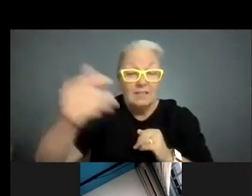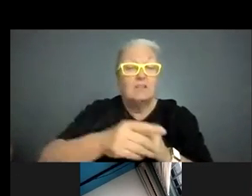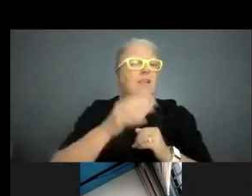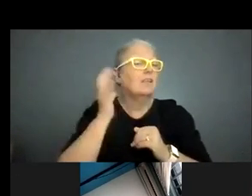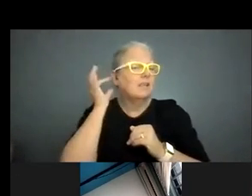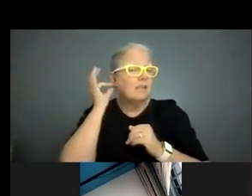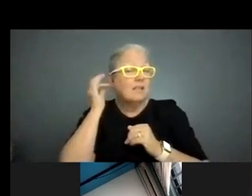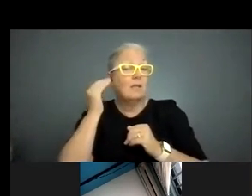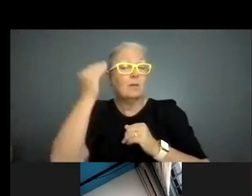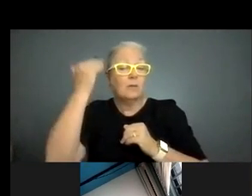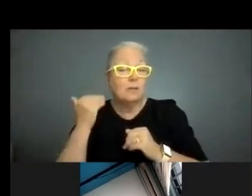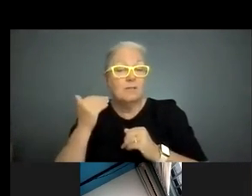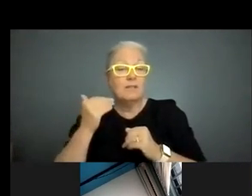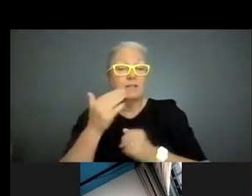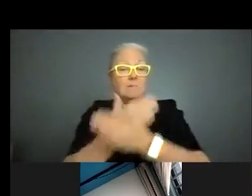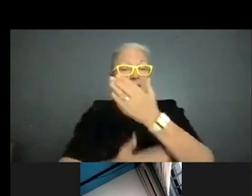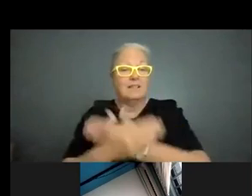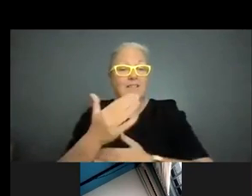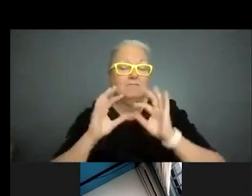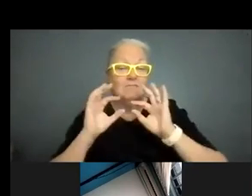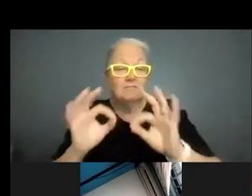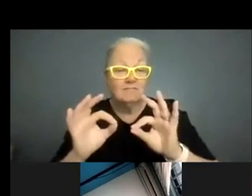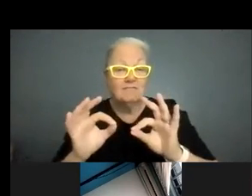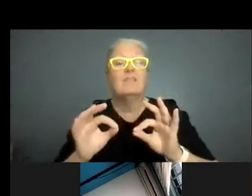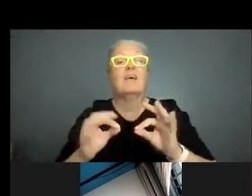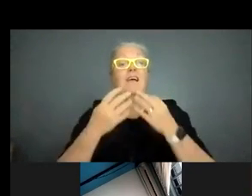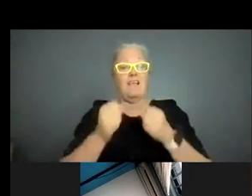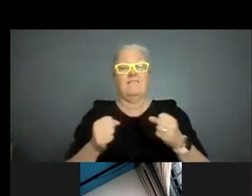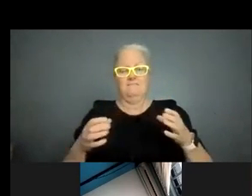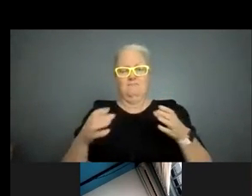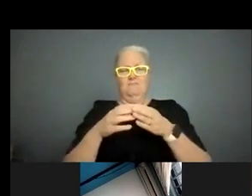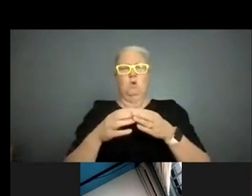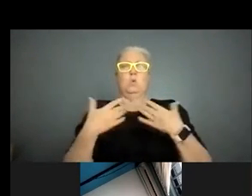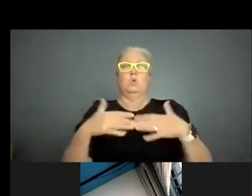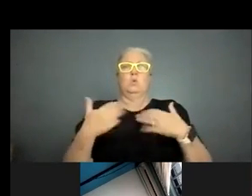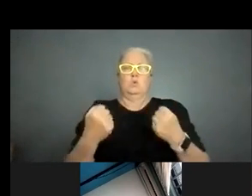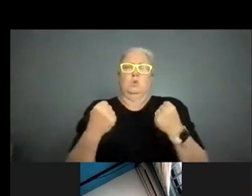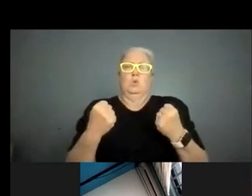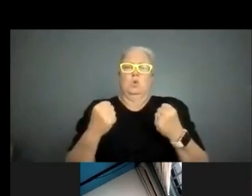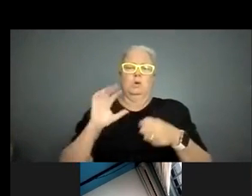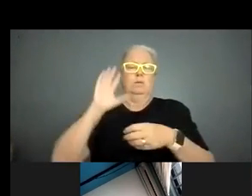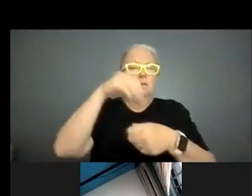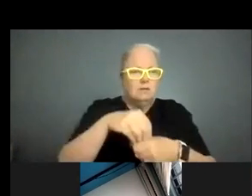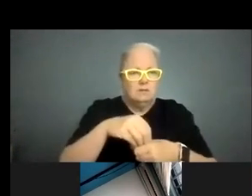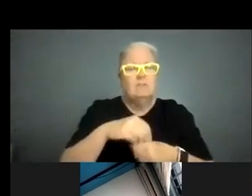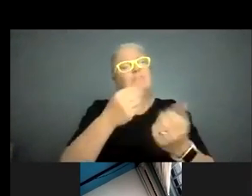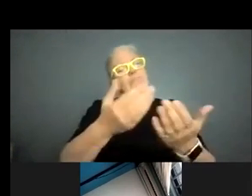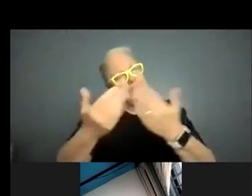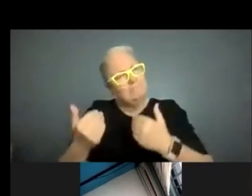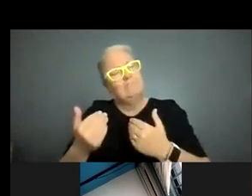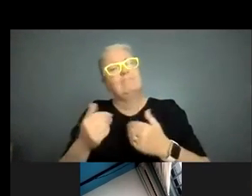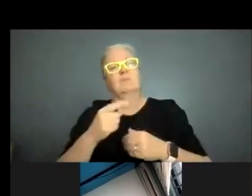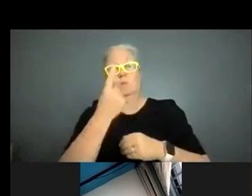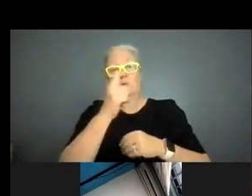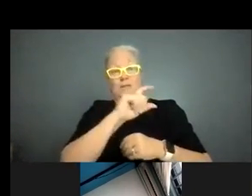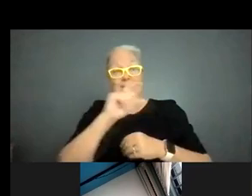and disability. And we've got a strong team of women from our executive who are leading on that. So we welcome you to come to that. And